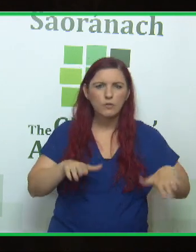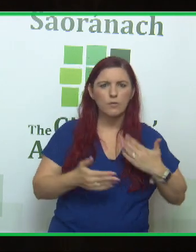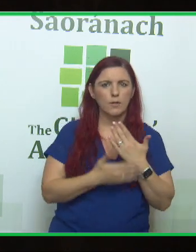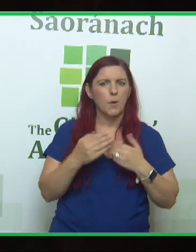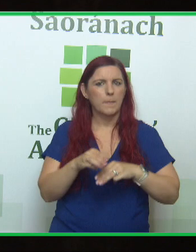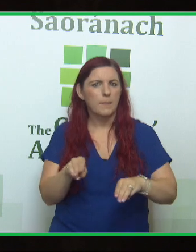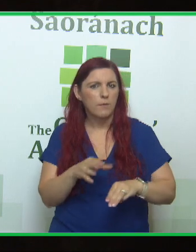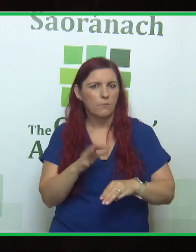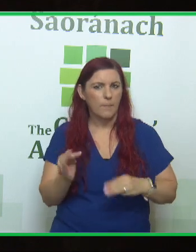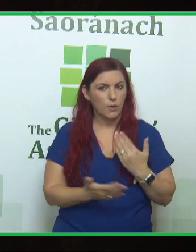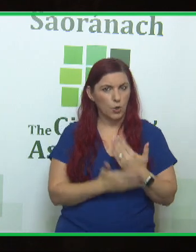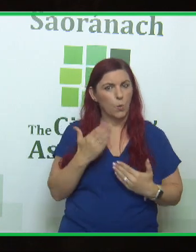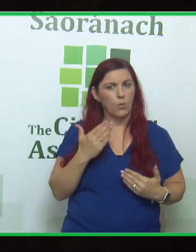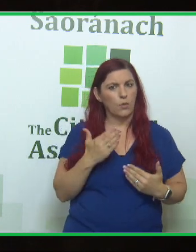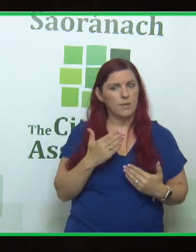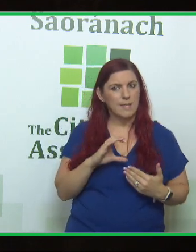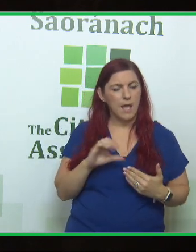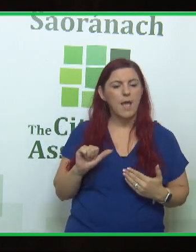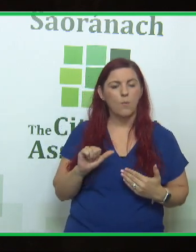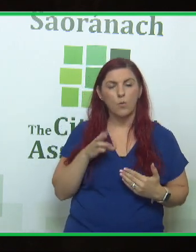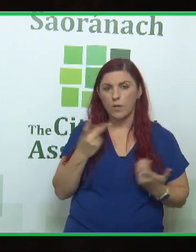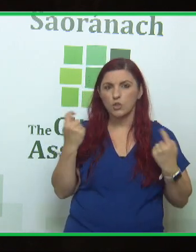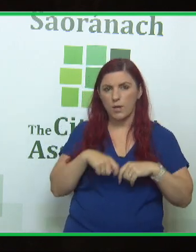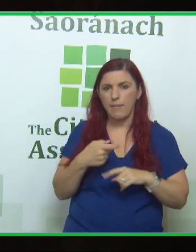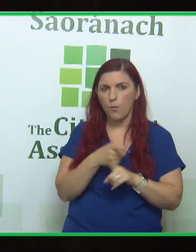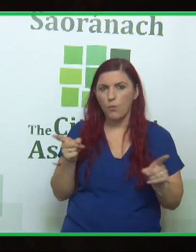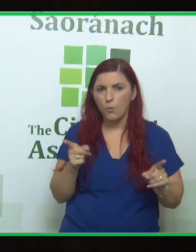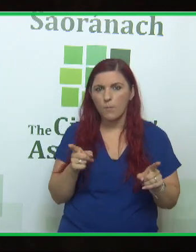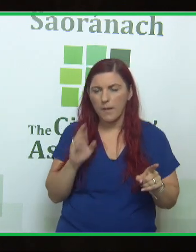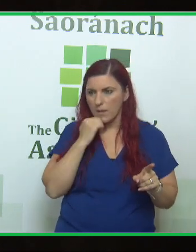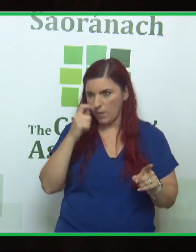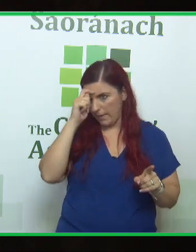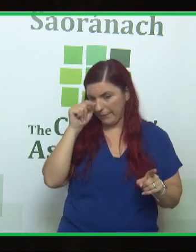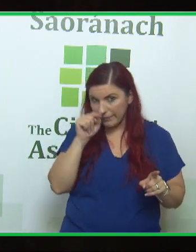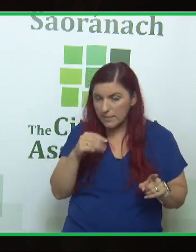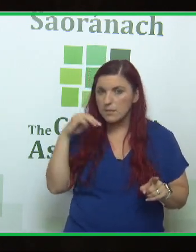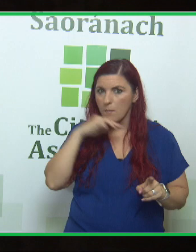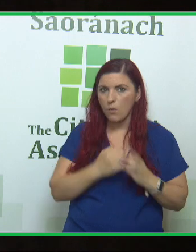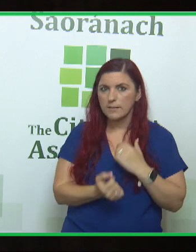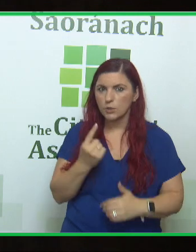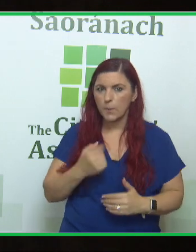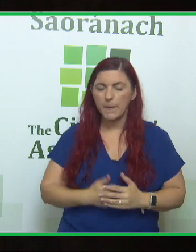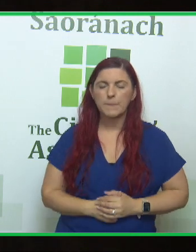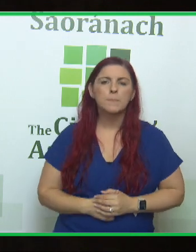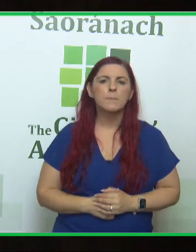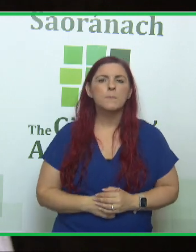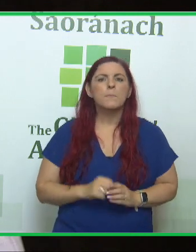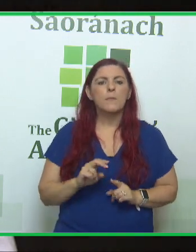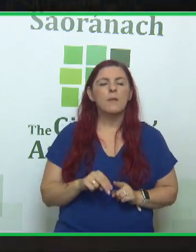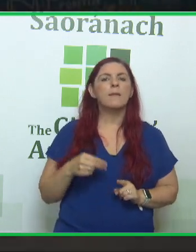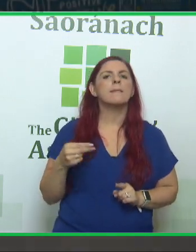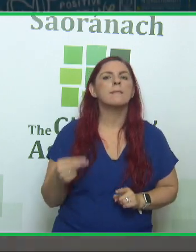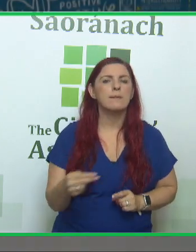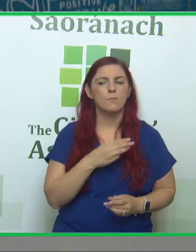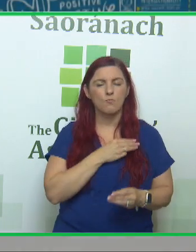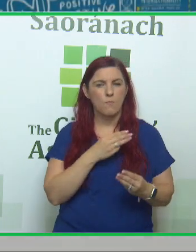Assembly, and we've shared that with you as well. And that's because we think this is a really important issue. So my next proposal,